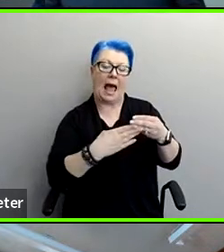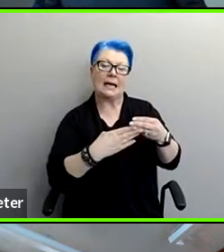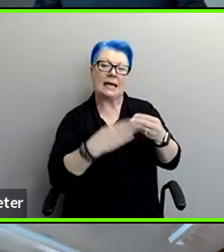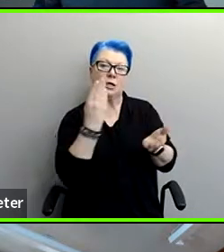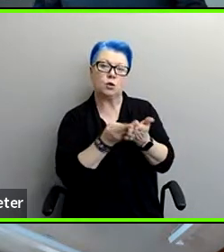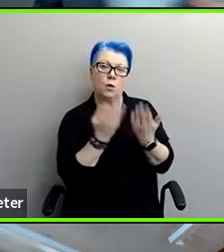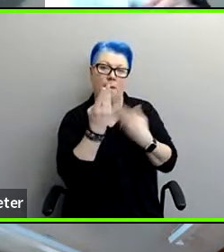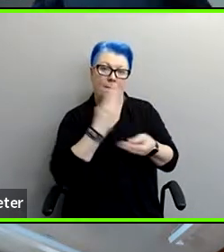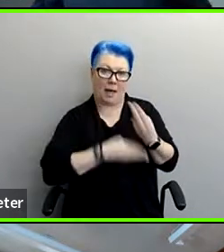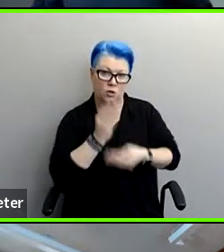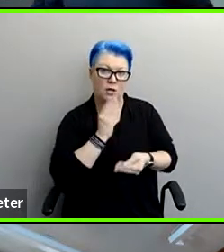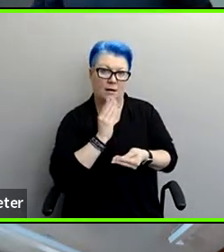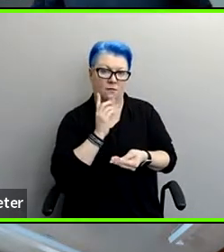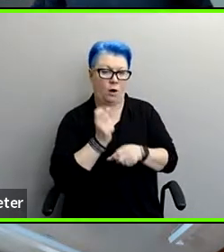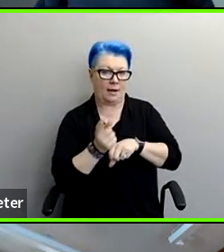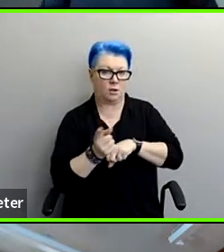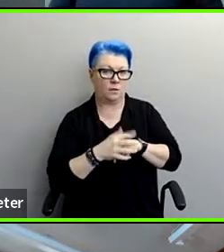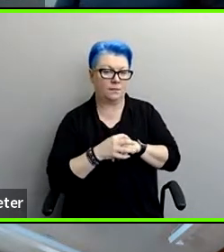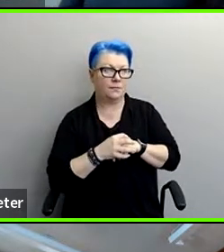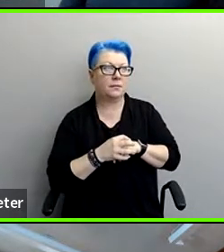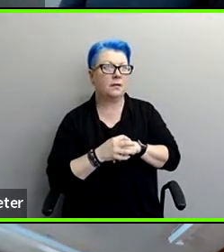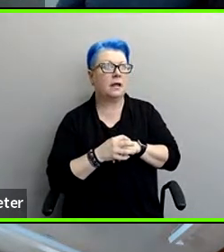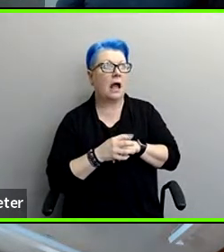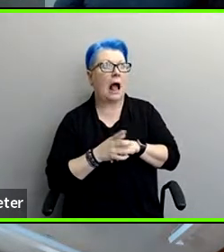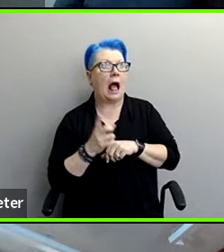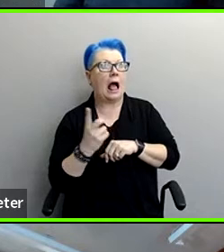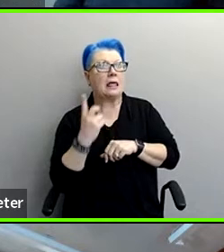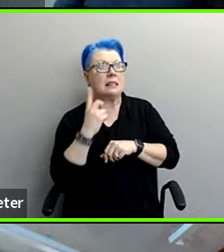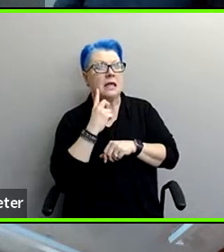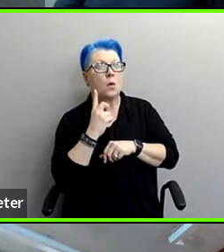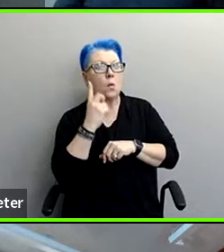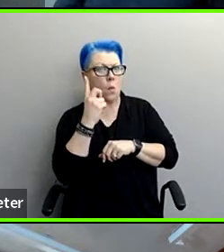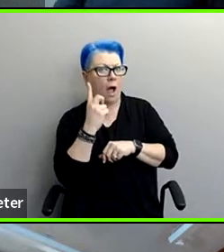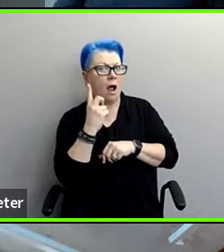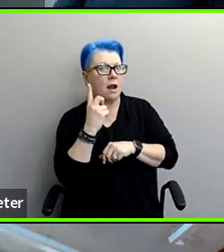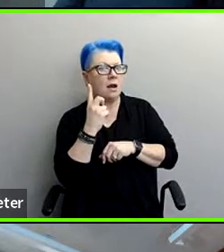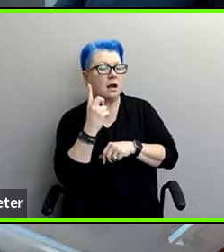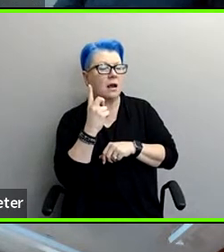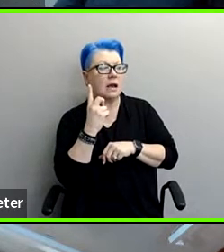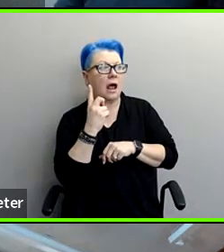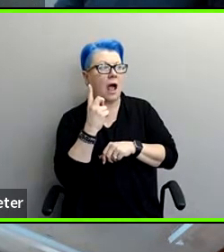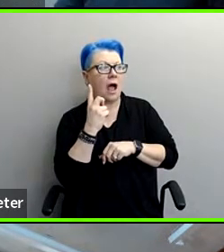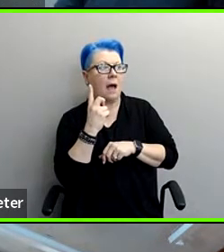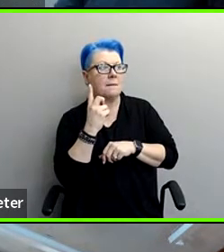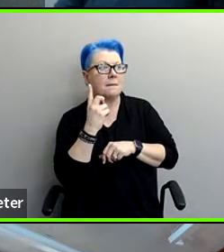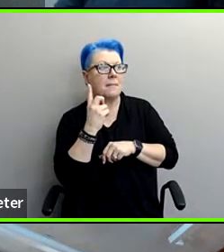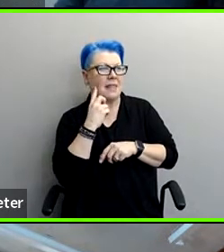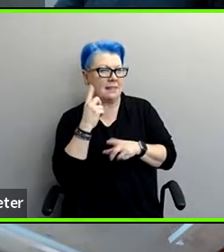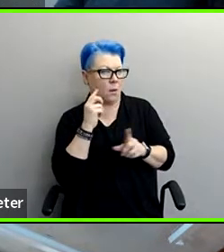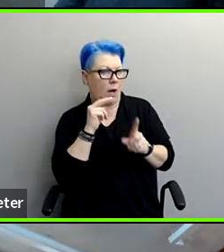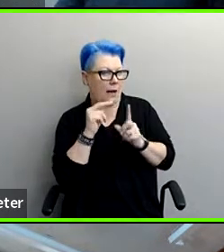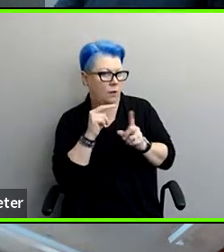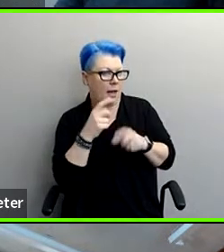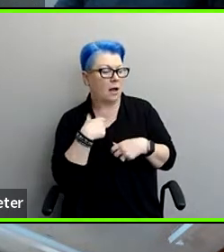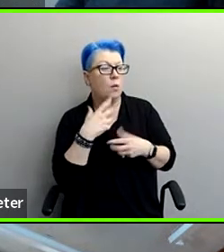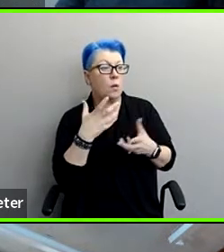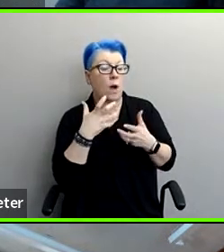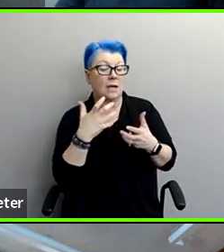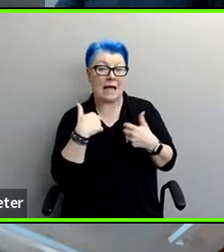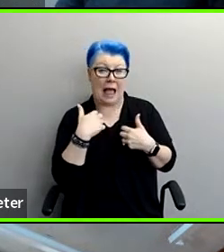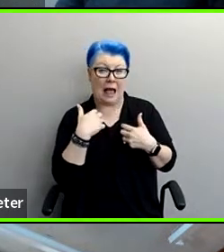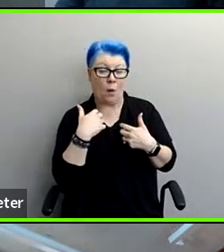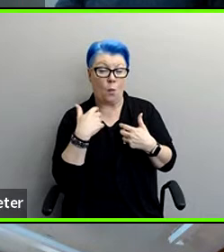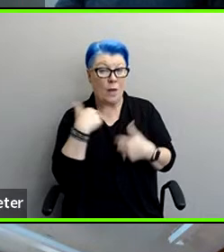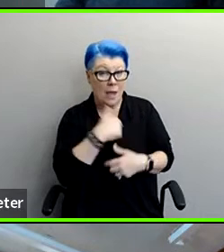one of the challenges we are facing, though, is definitely, we'd like to do year two teacher mentors. We're having a hard